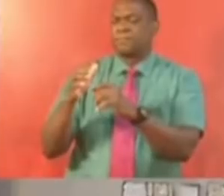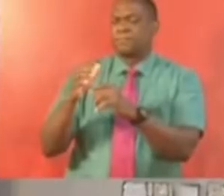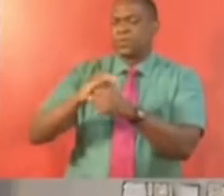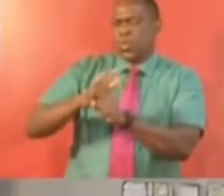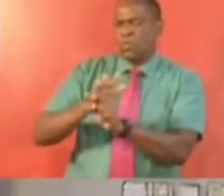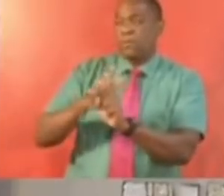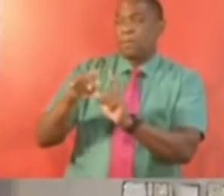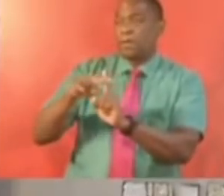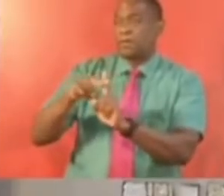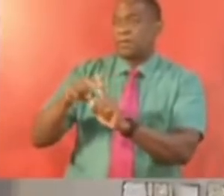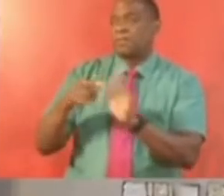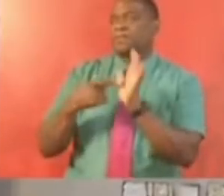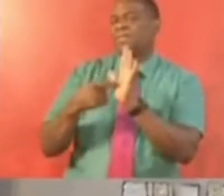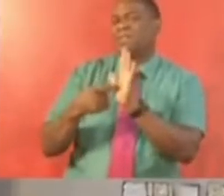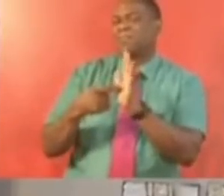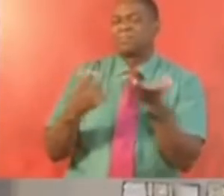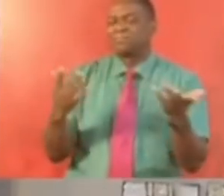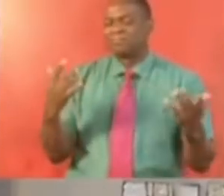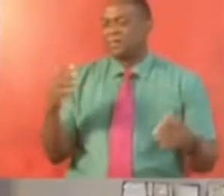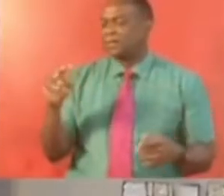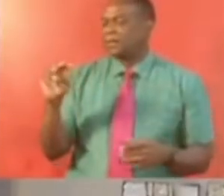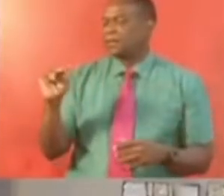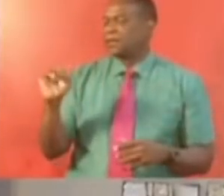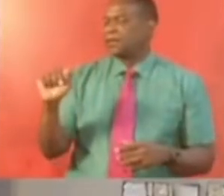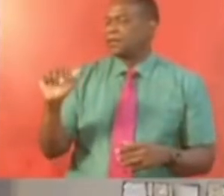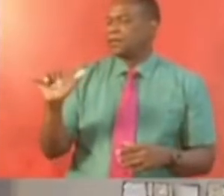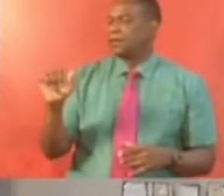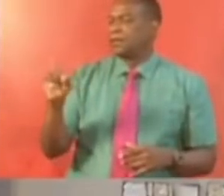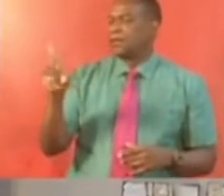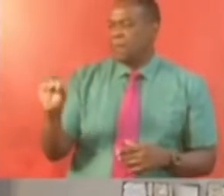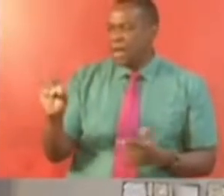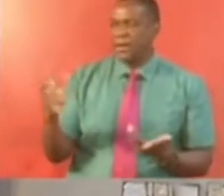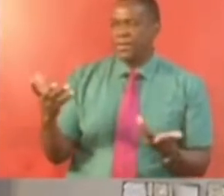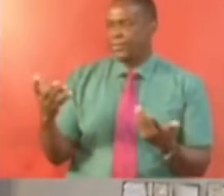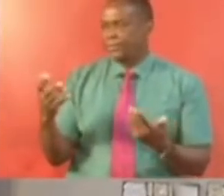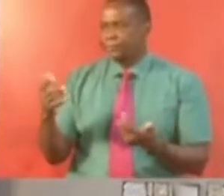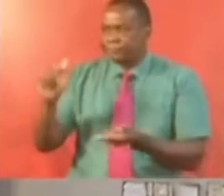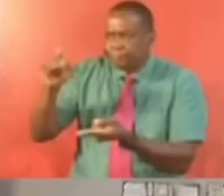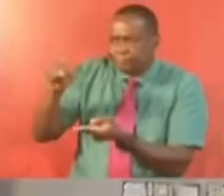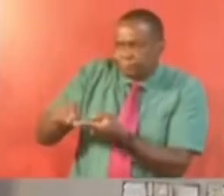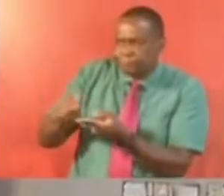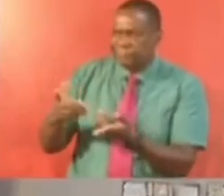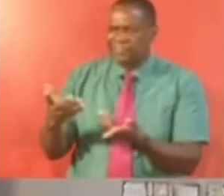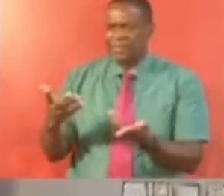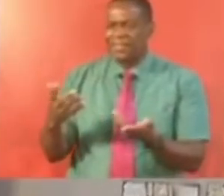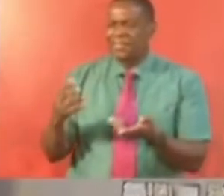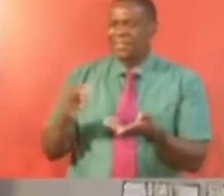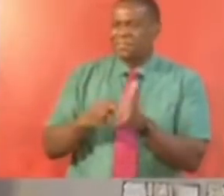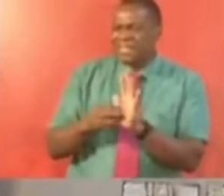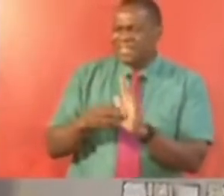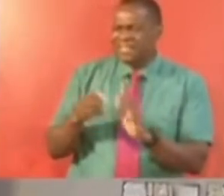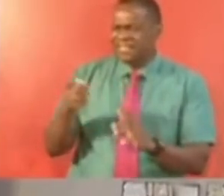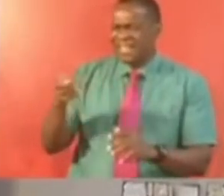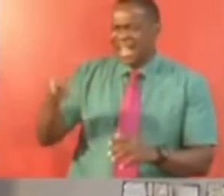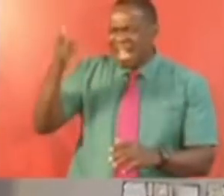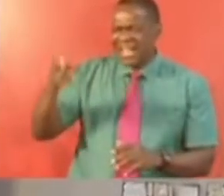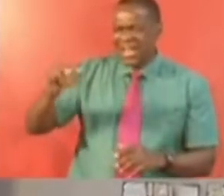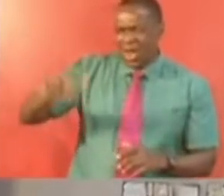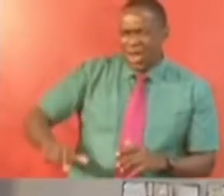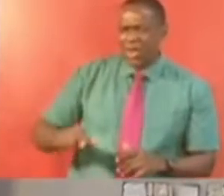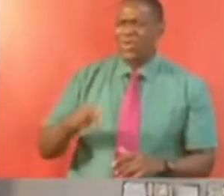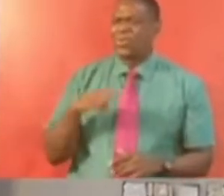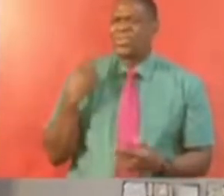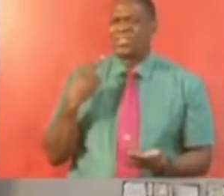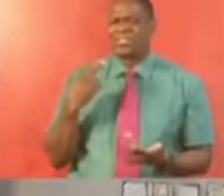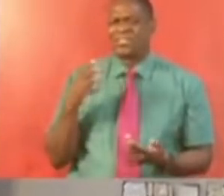gets a different classification? The answer is no, we're not doing it that way. We're doing it via the WHO classification. And right now, it's a